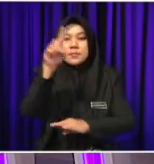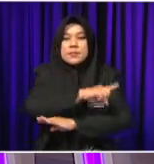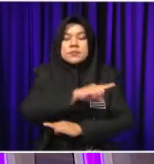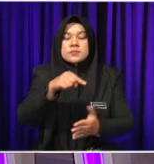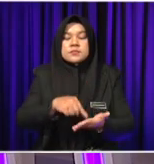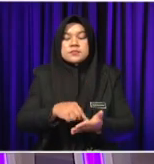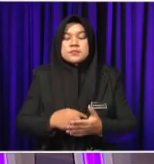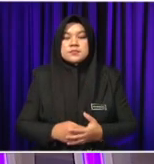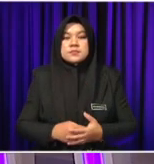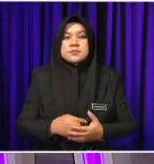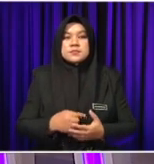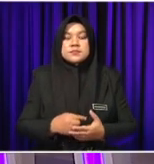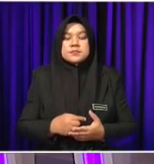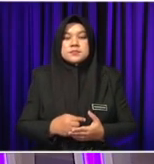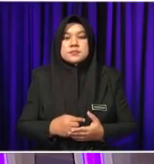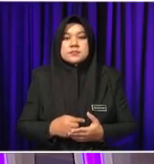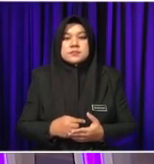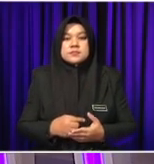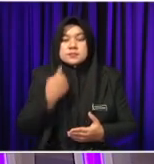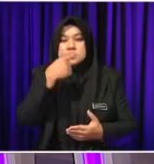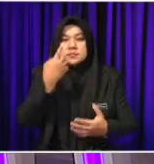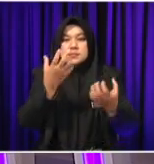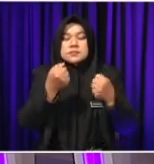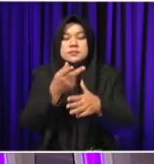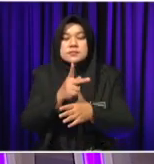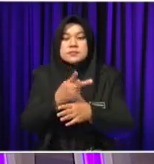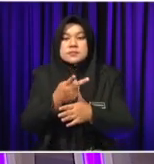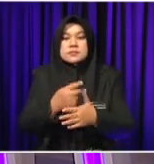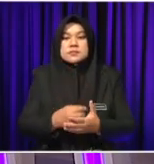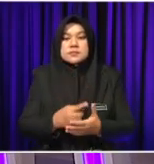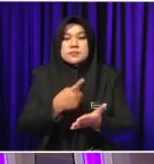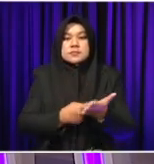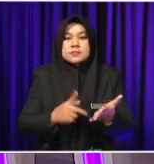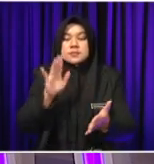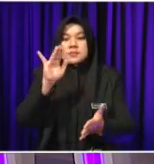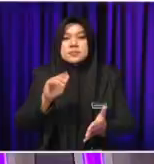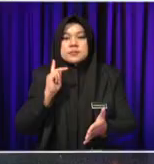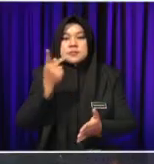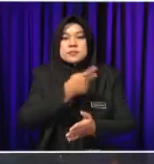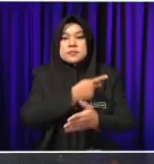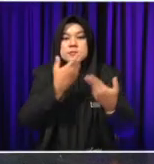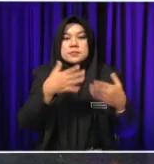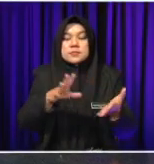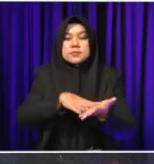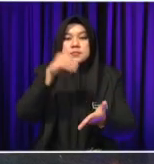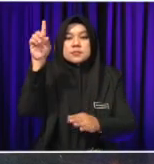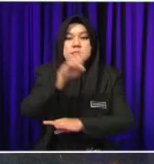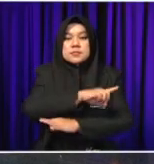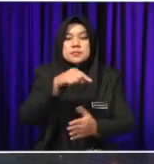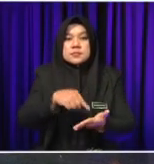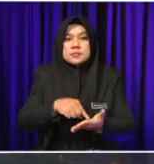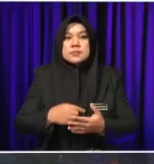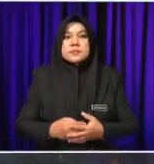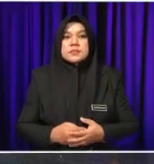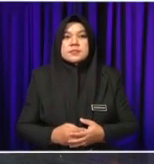So, can anyone share me your learning points for what we have done today? Activity? One representative. Anyone? Who would like to